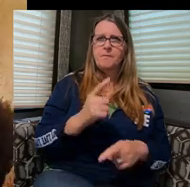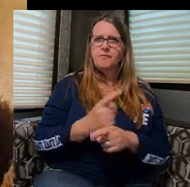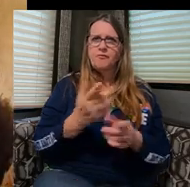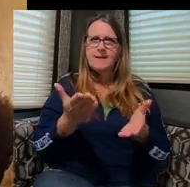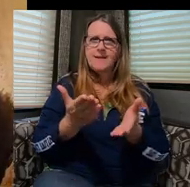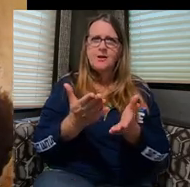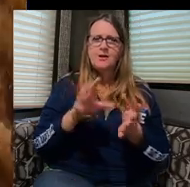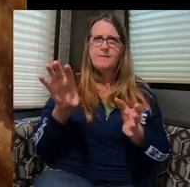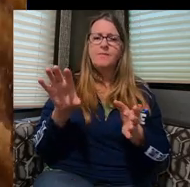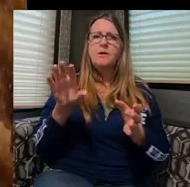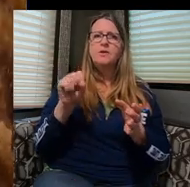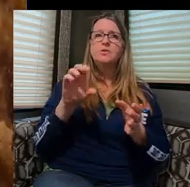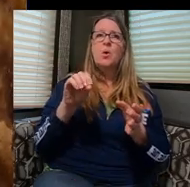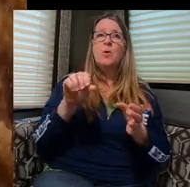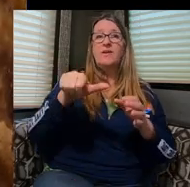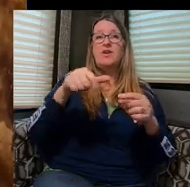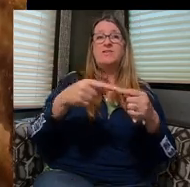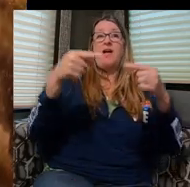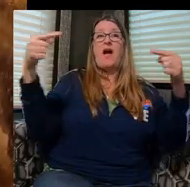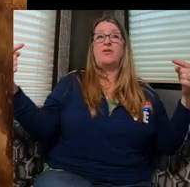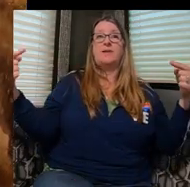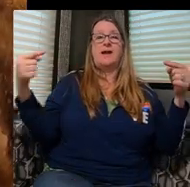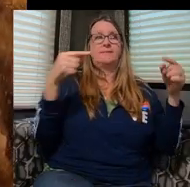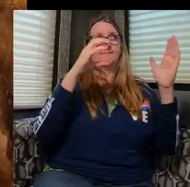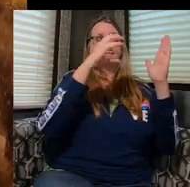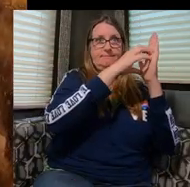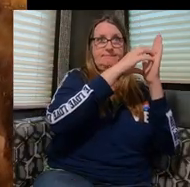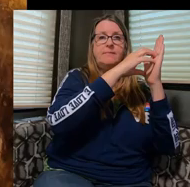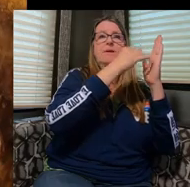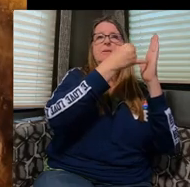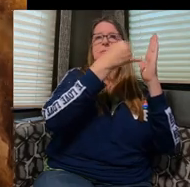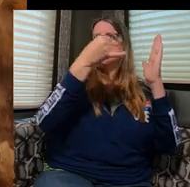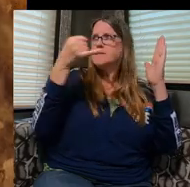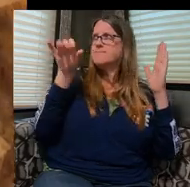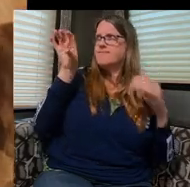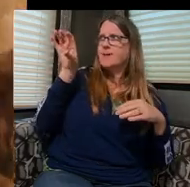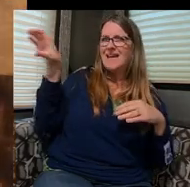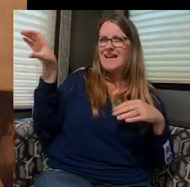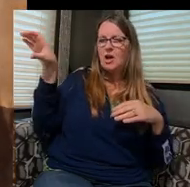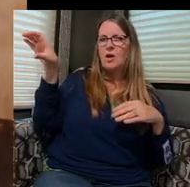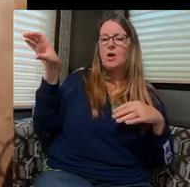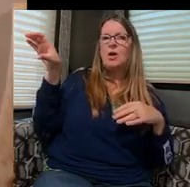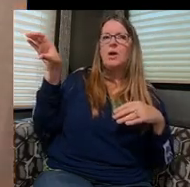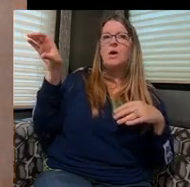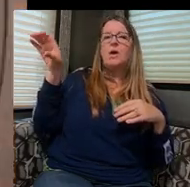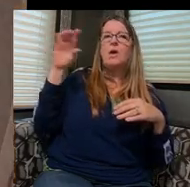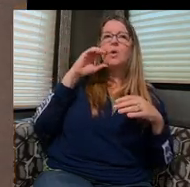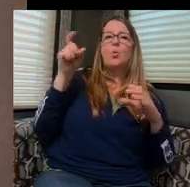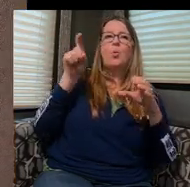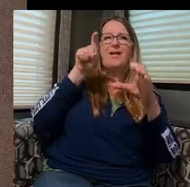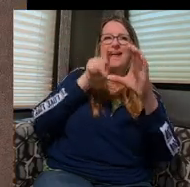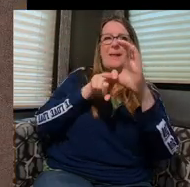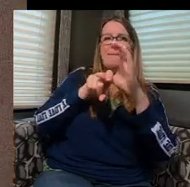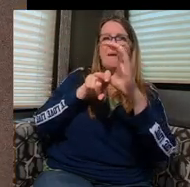Put it right here. So here's the other side of the clothesline I've mounted here. The clothesline